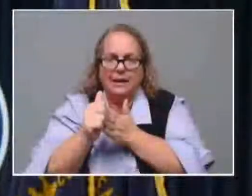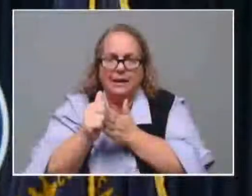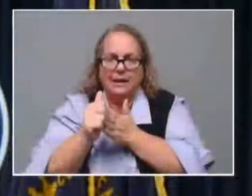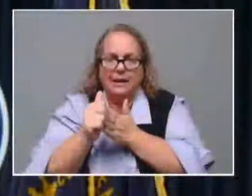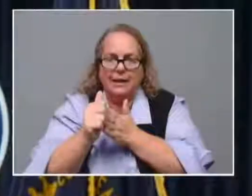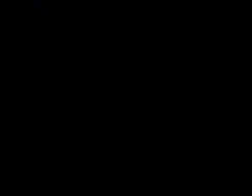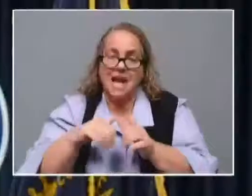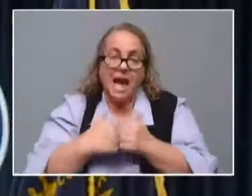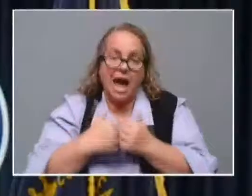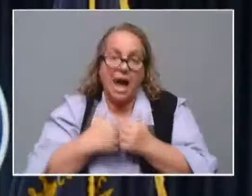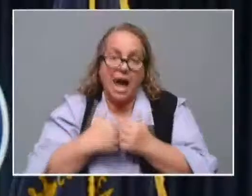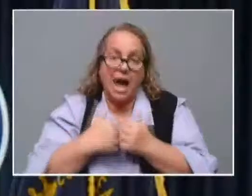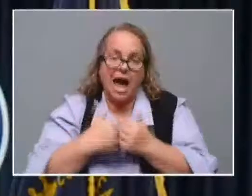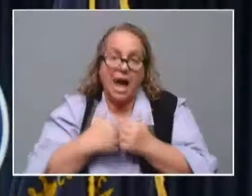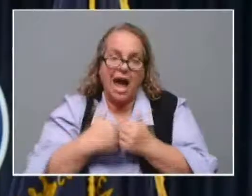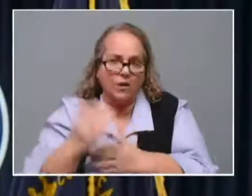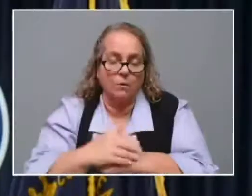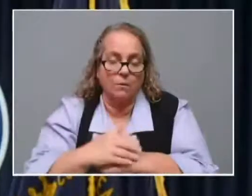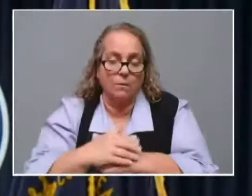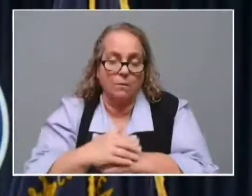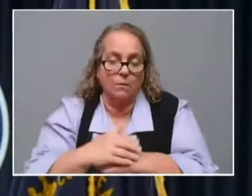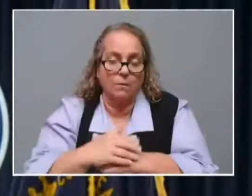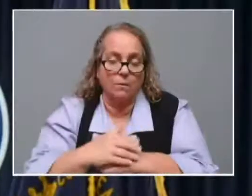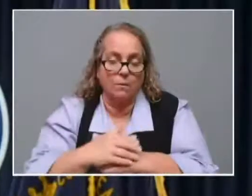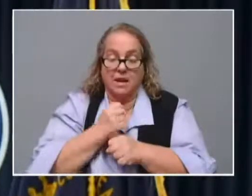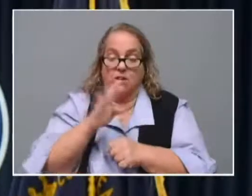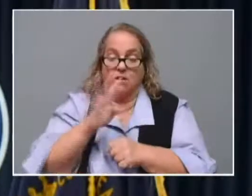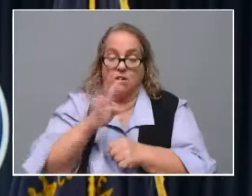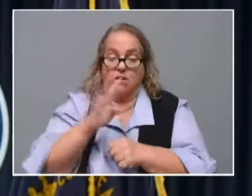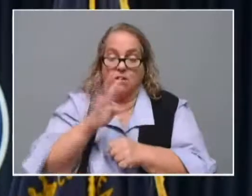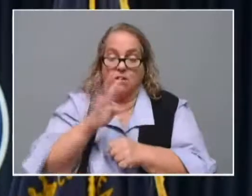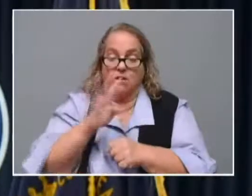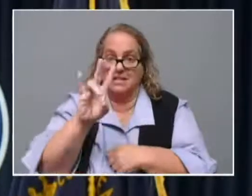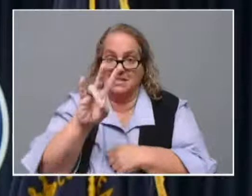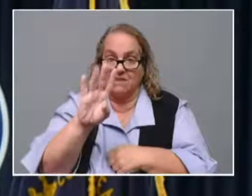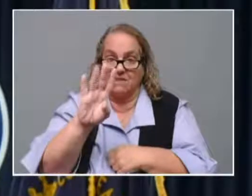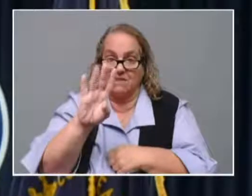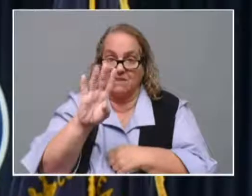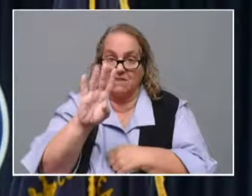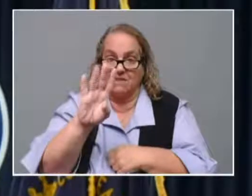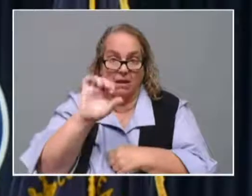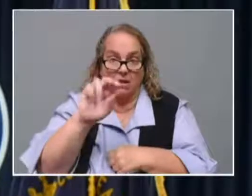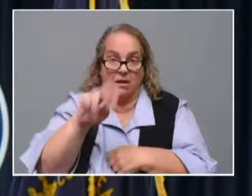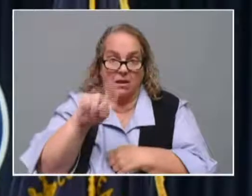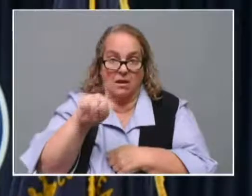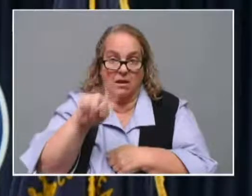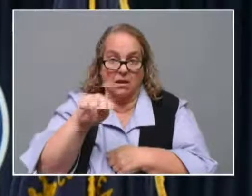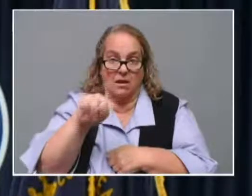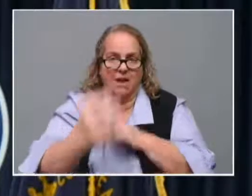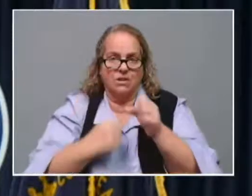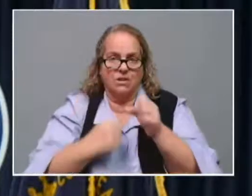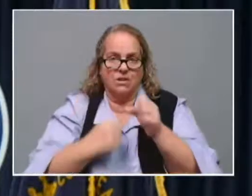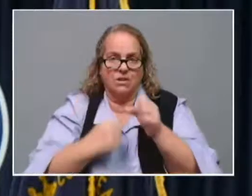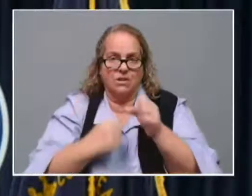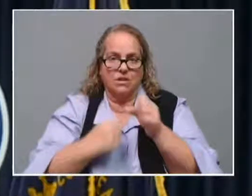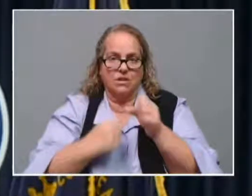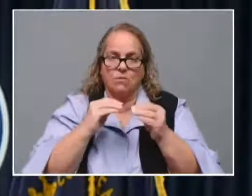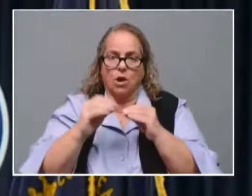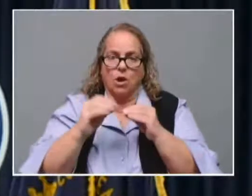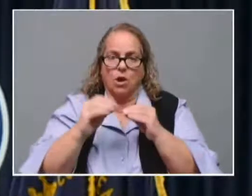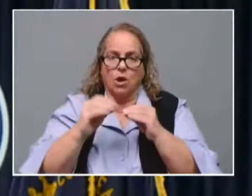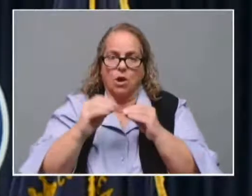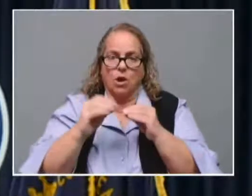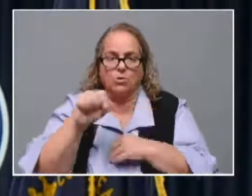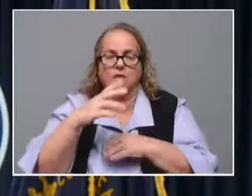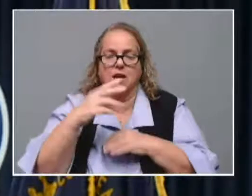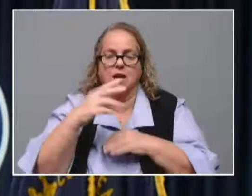So Kentucky's going to receive more than $4.7 billion over 5 years to repair roads and bridges and create high-quality, good-paying jobs